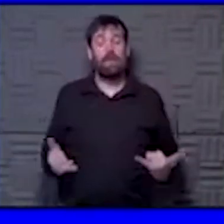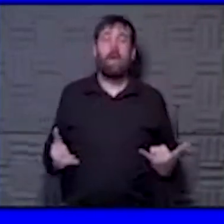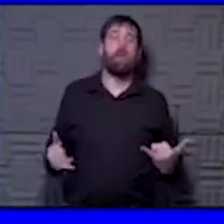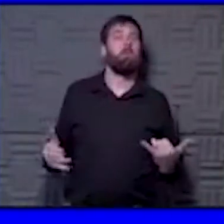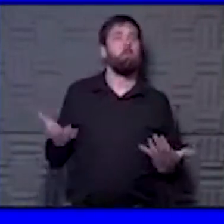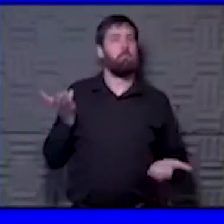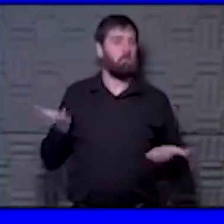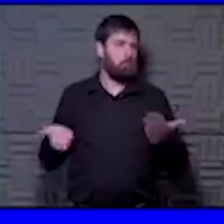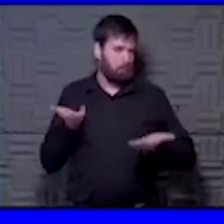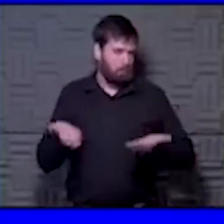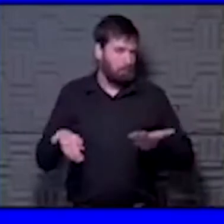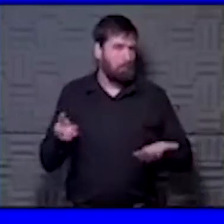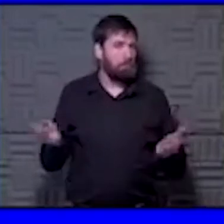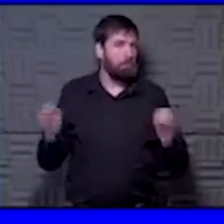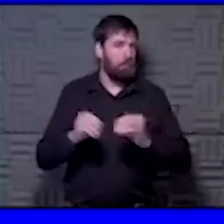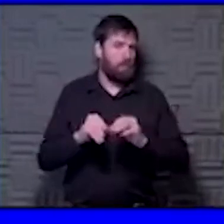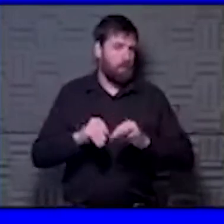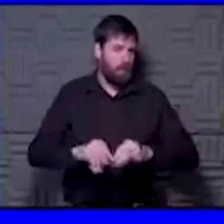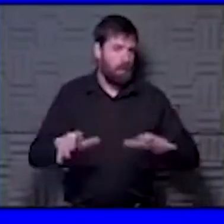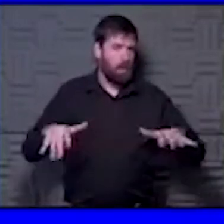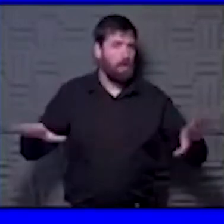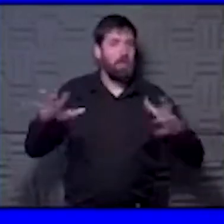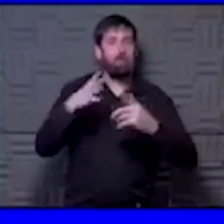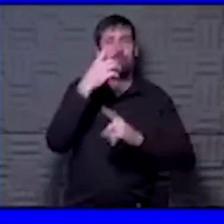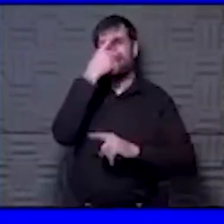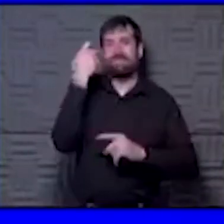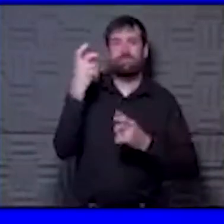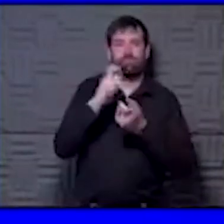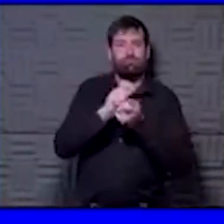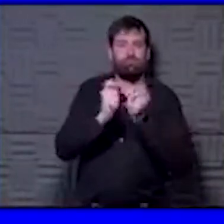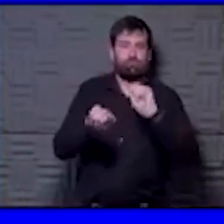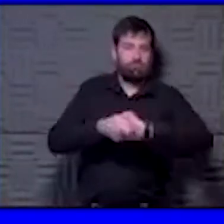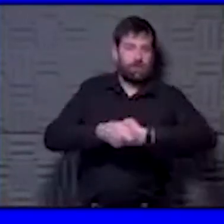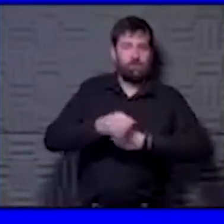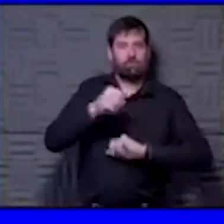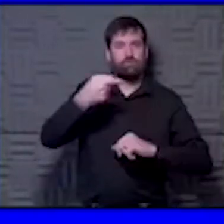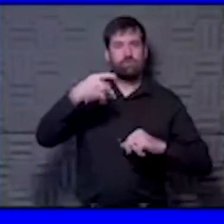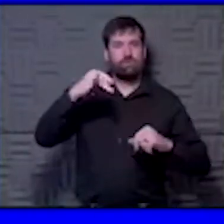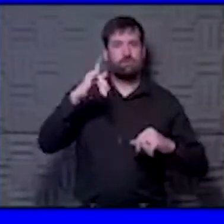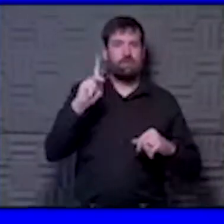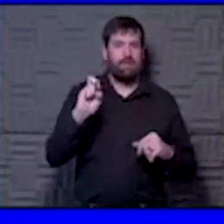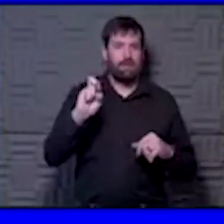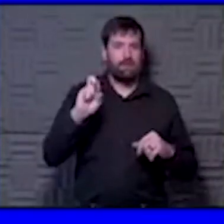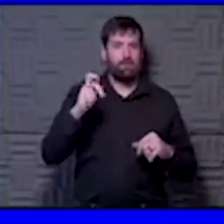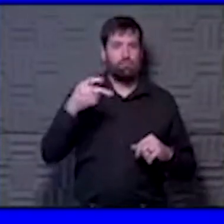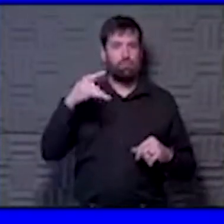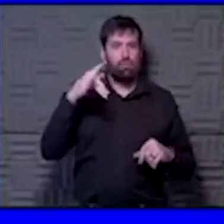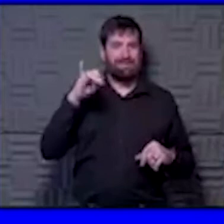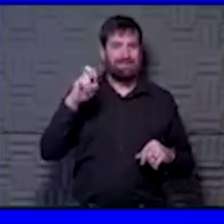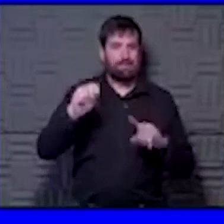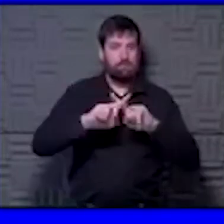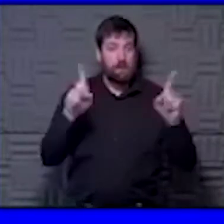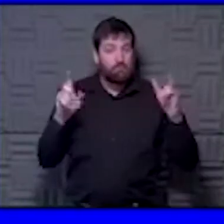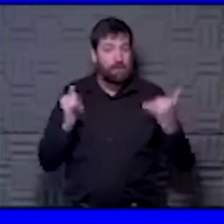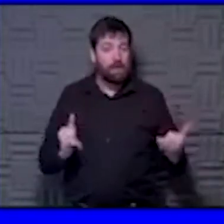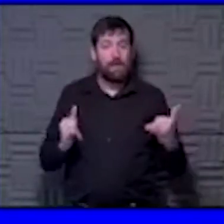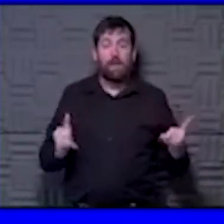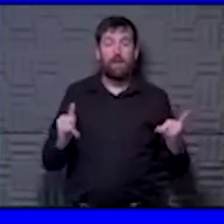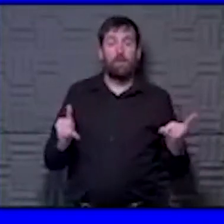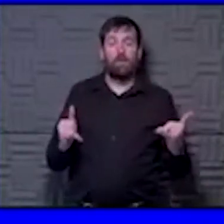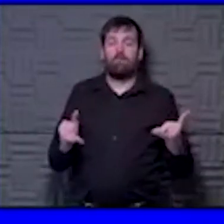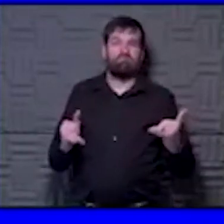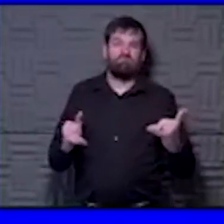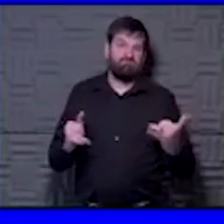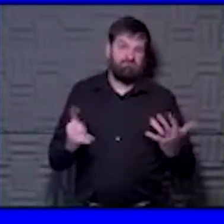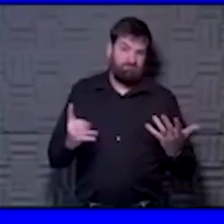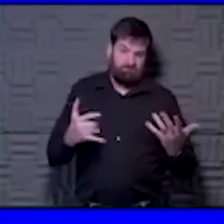more transmissible, maybe because of some change in the conformation of the spike protein. But right now there doesn't look to be any